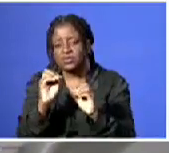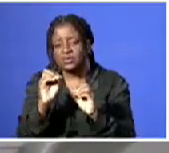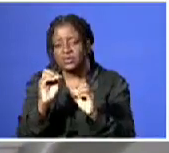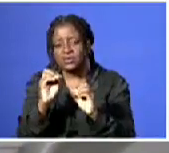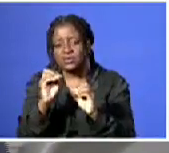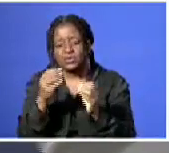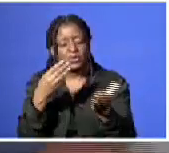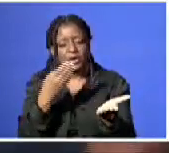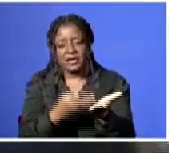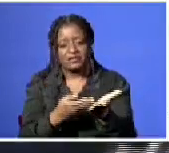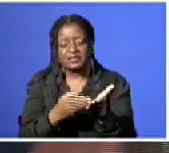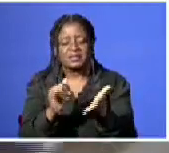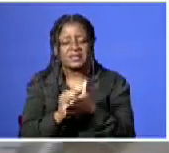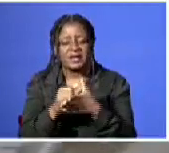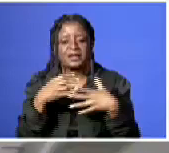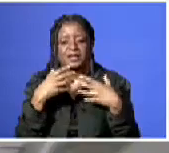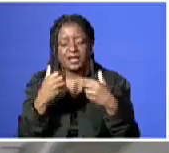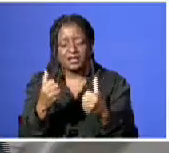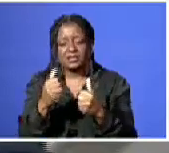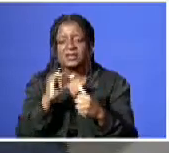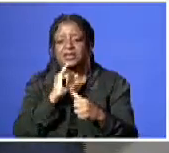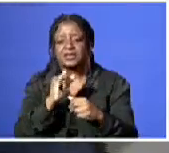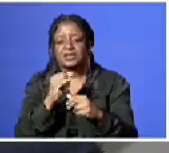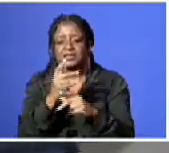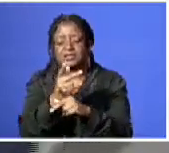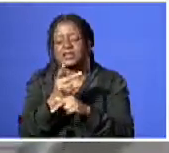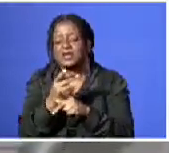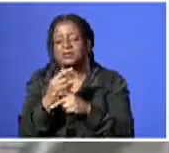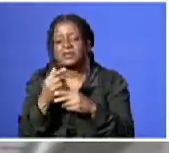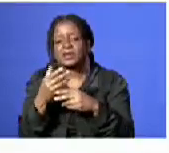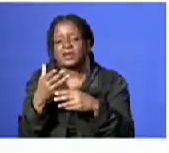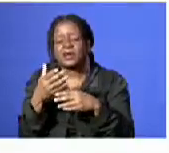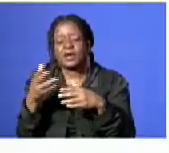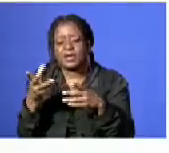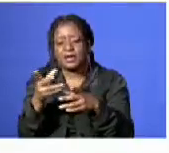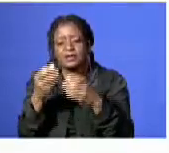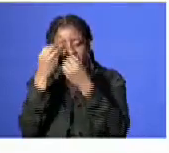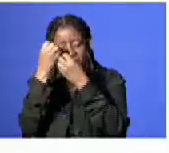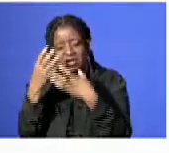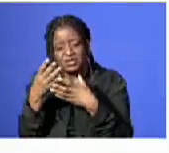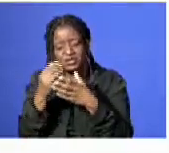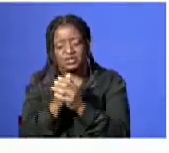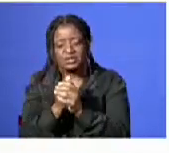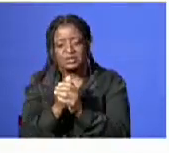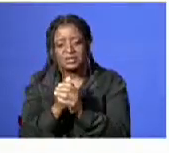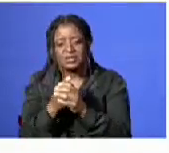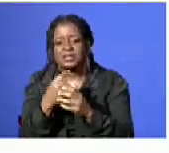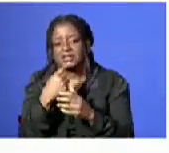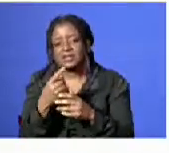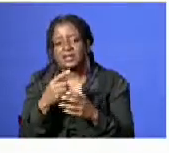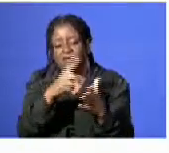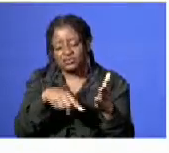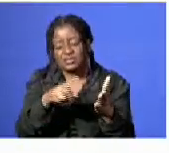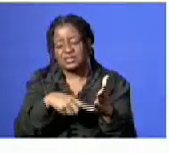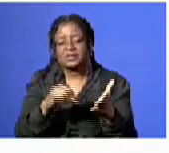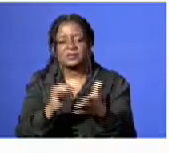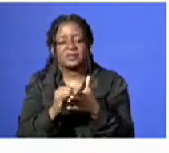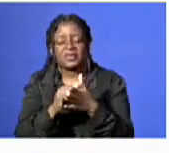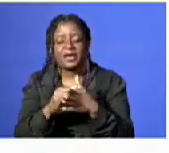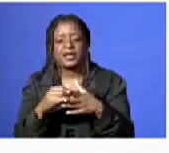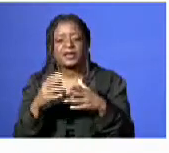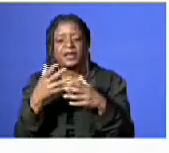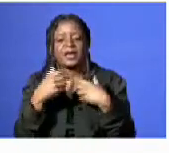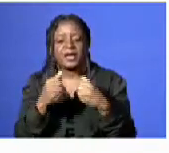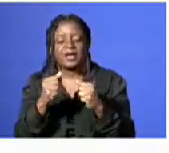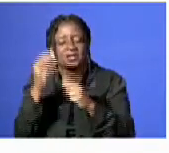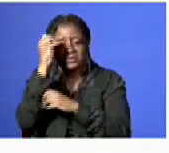public. Health Minister Ranwood Wells defending the ministry against criticism that health officials were withholding information on the number of patients and